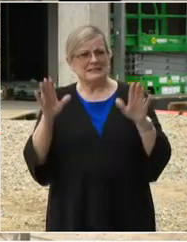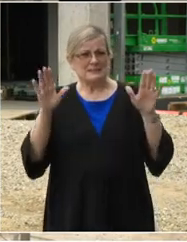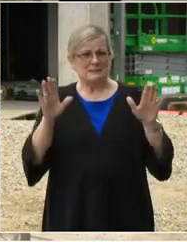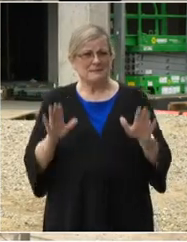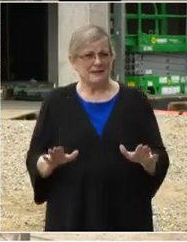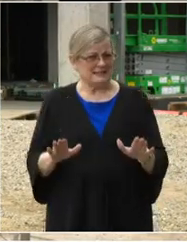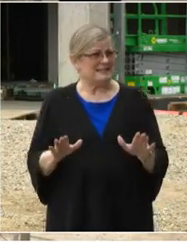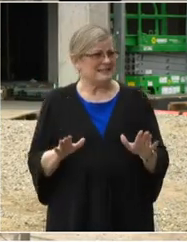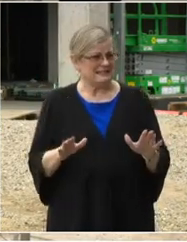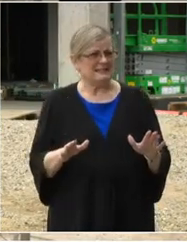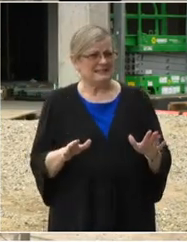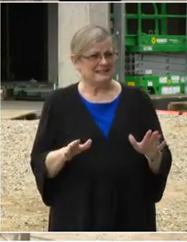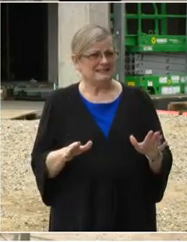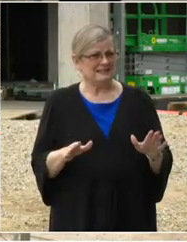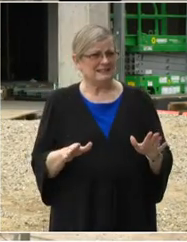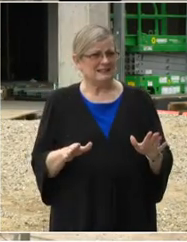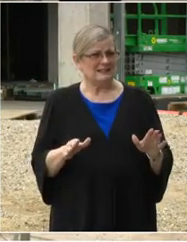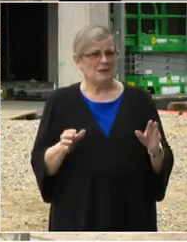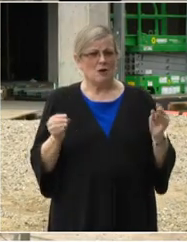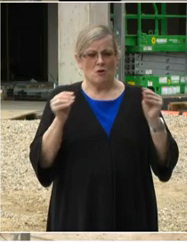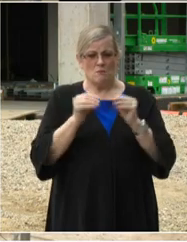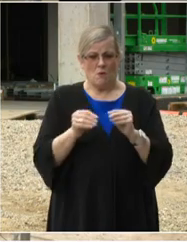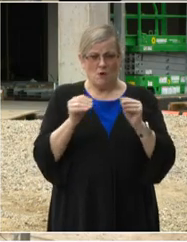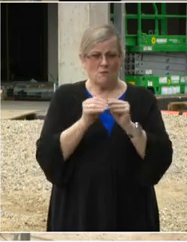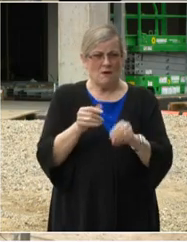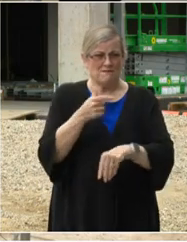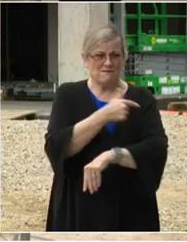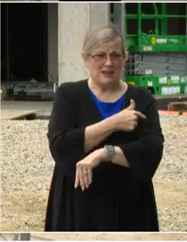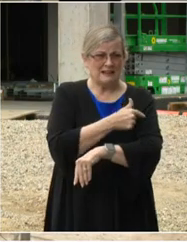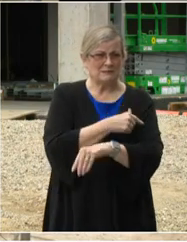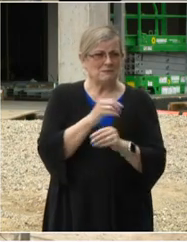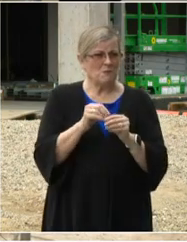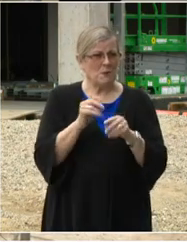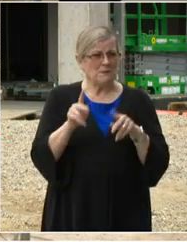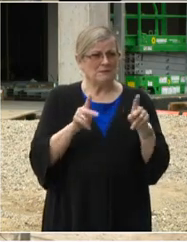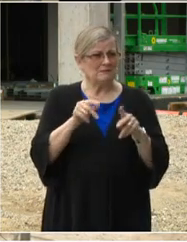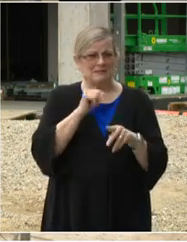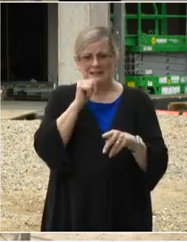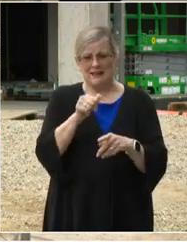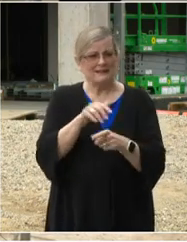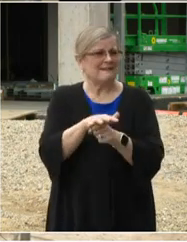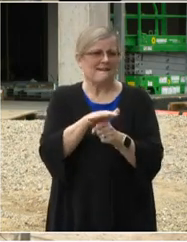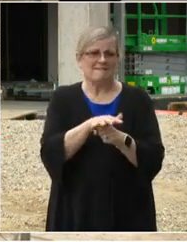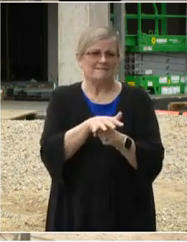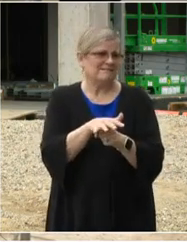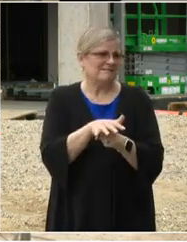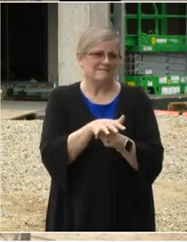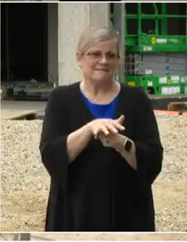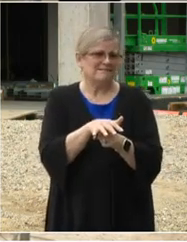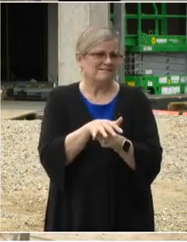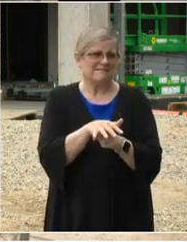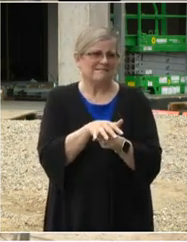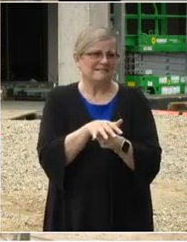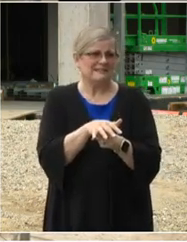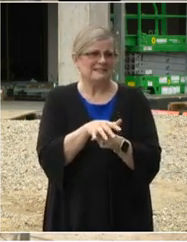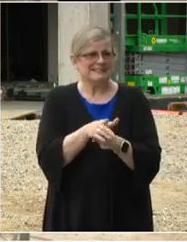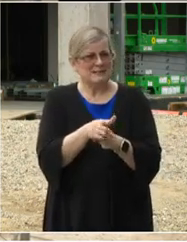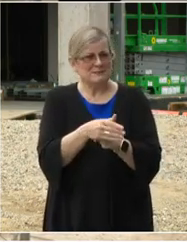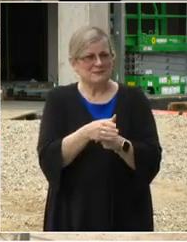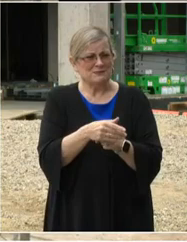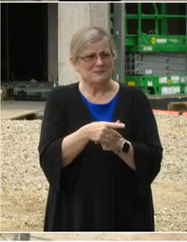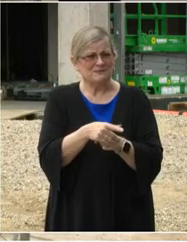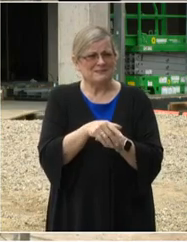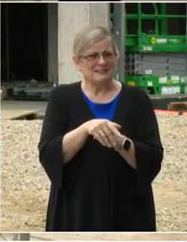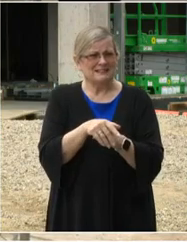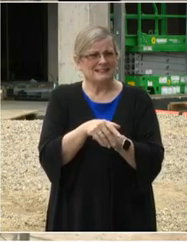more vaccine, and a lot of people have been vaccinated, but not enough. So we still want people to get out and get their vaccine.